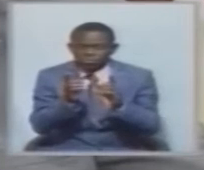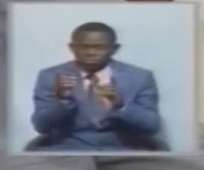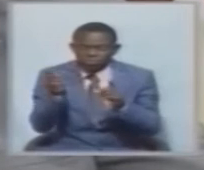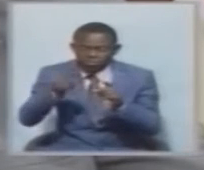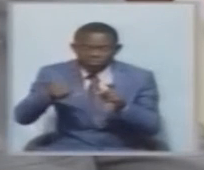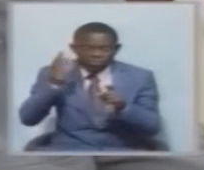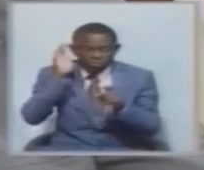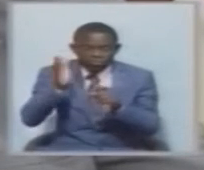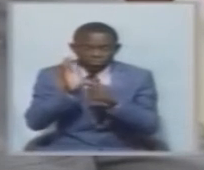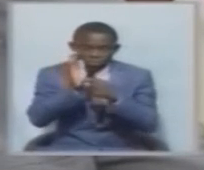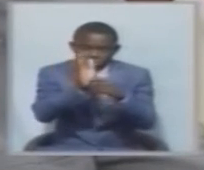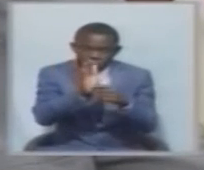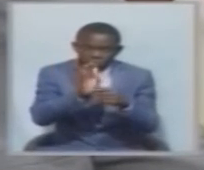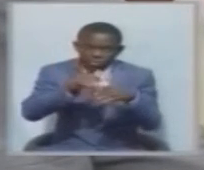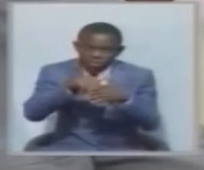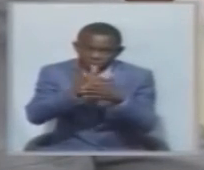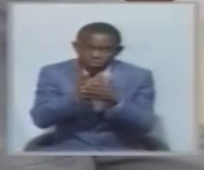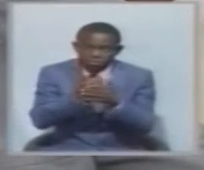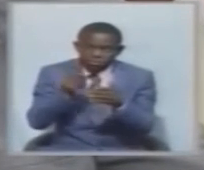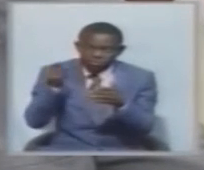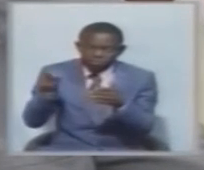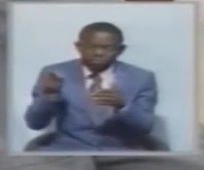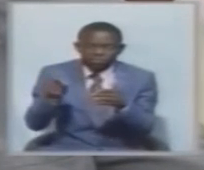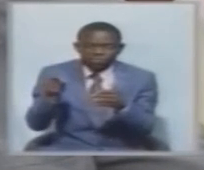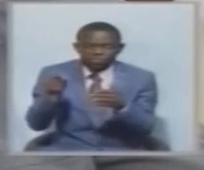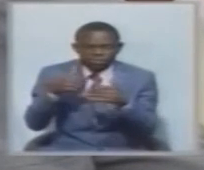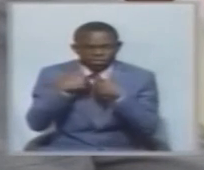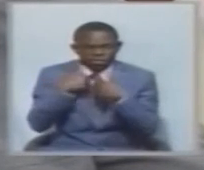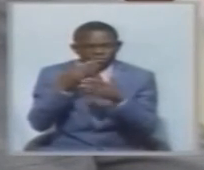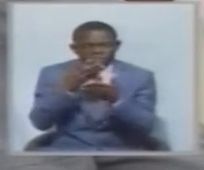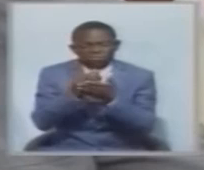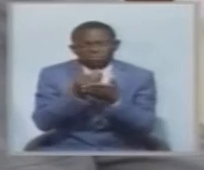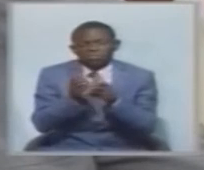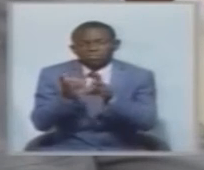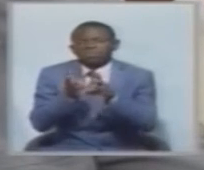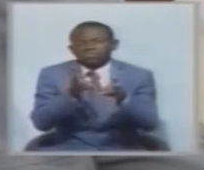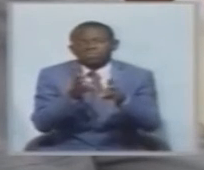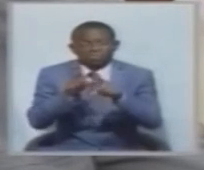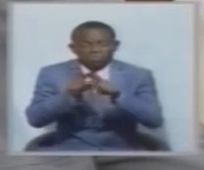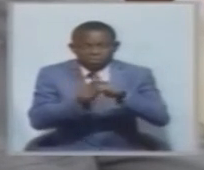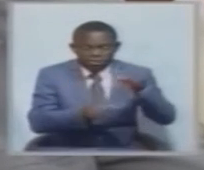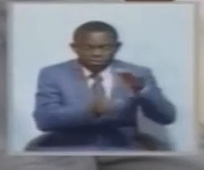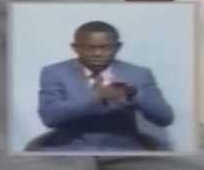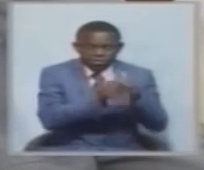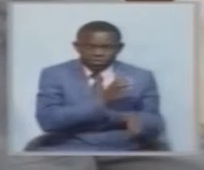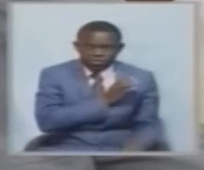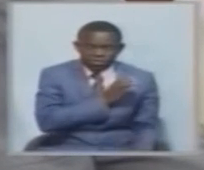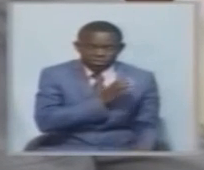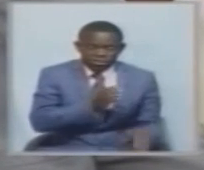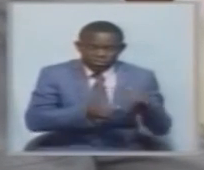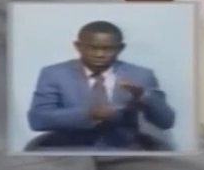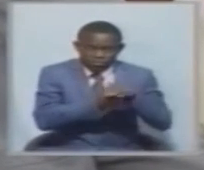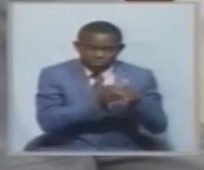alternative financing models. We'll also have the private sector discussing with the financiers on how best they can